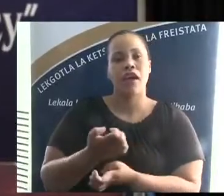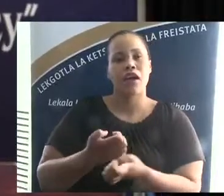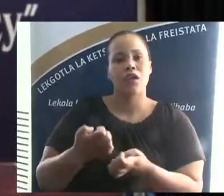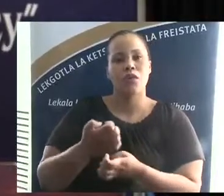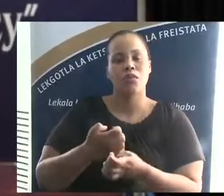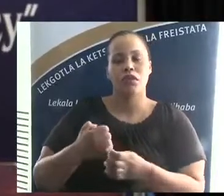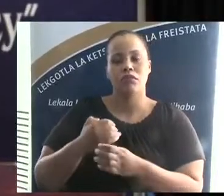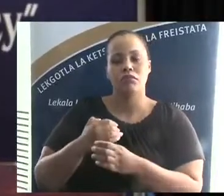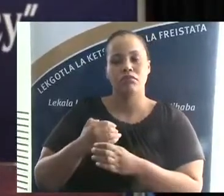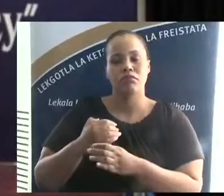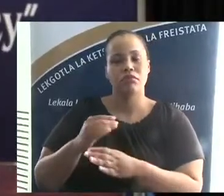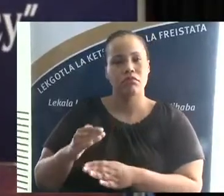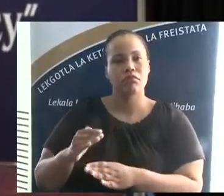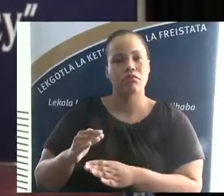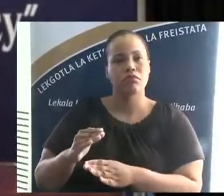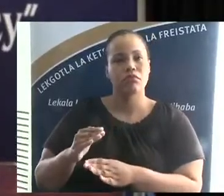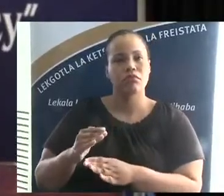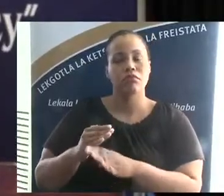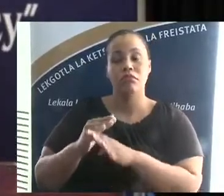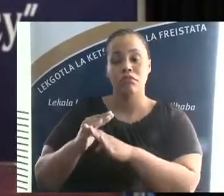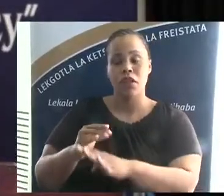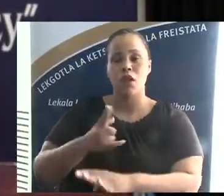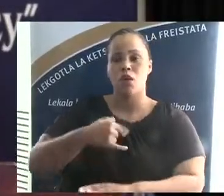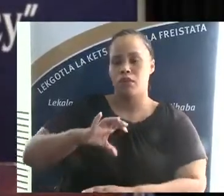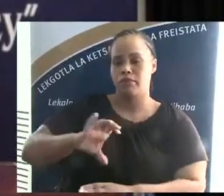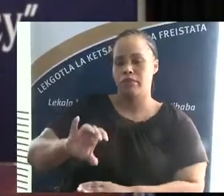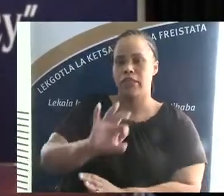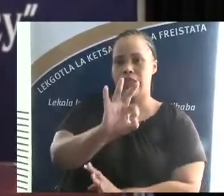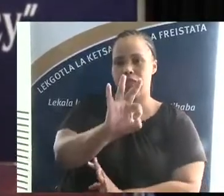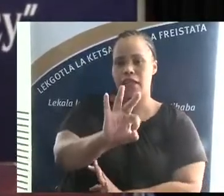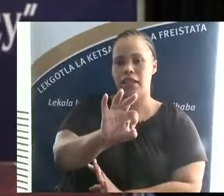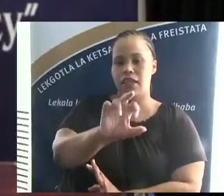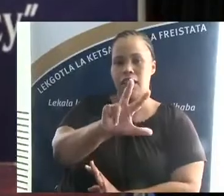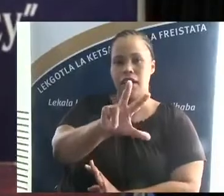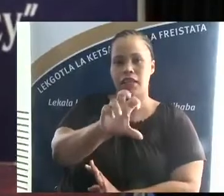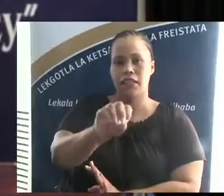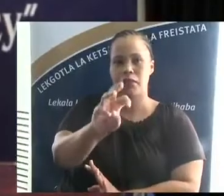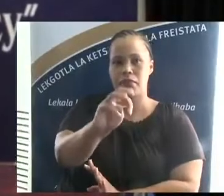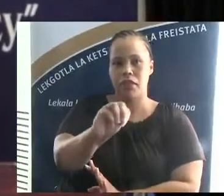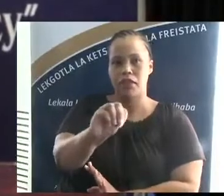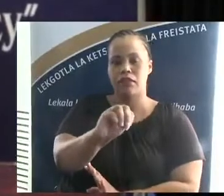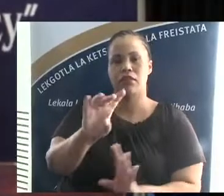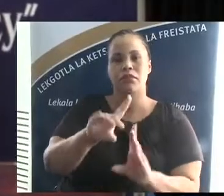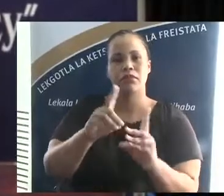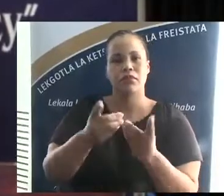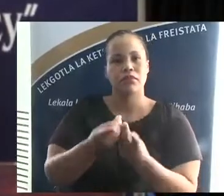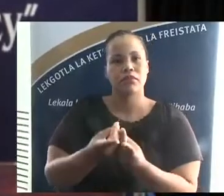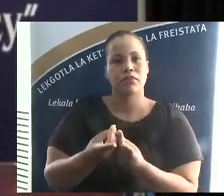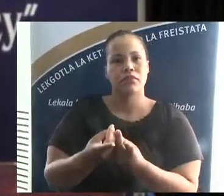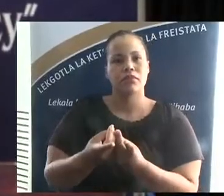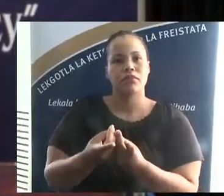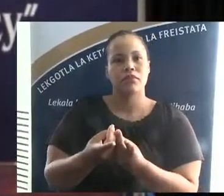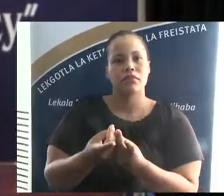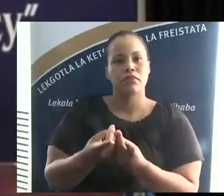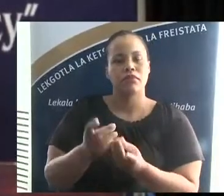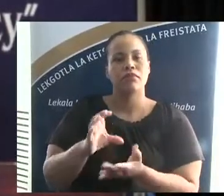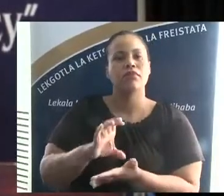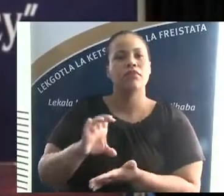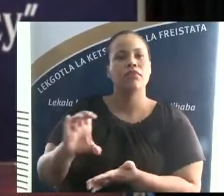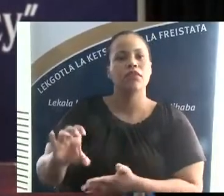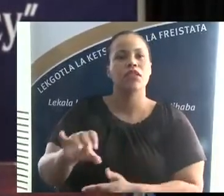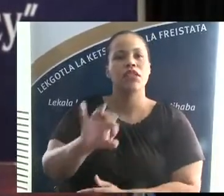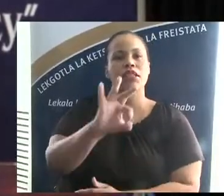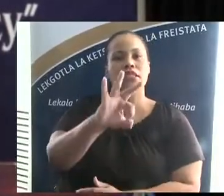have allocated additional funds totaling $380 million to the department to address the baselines for